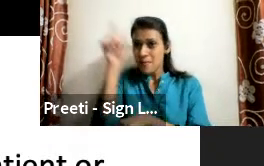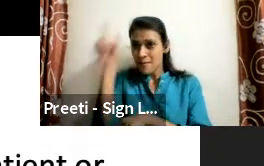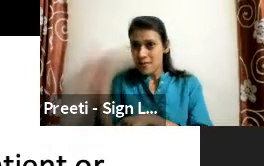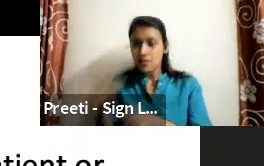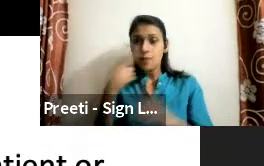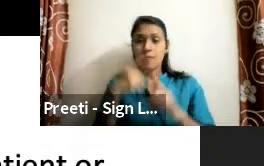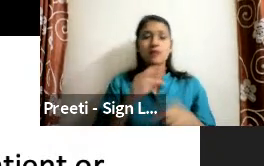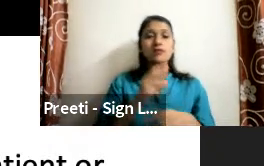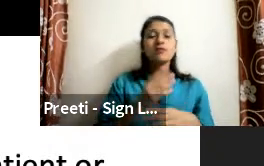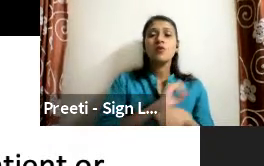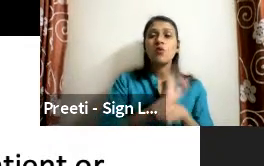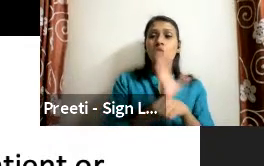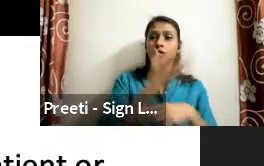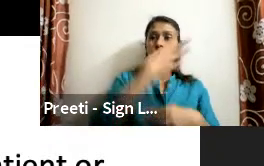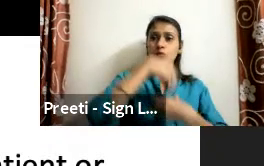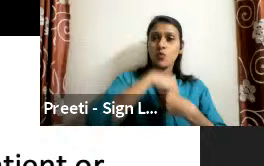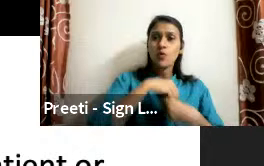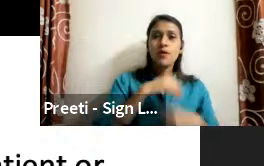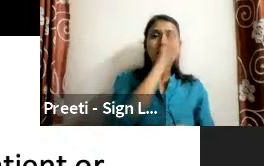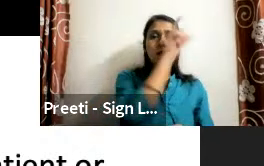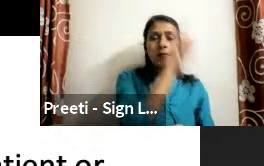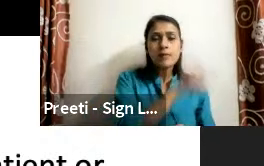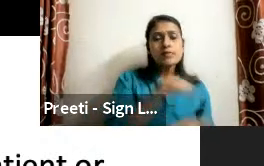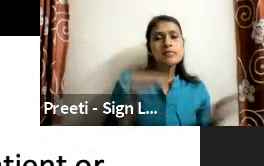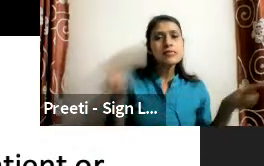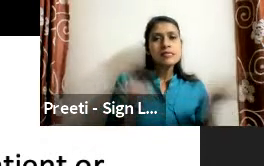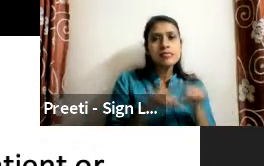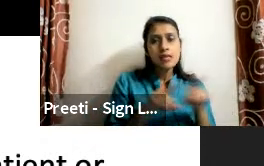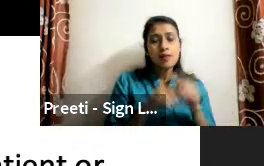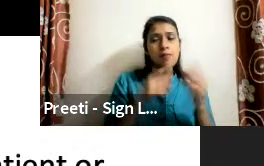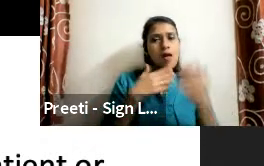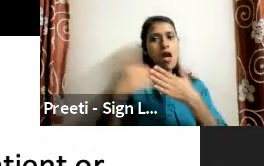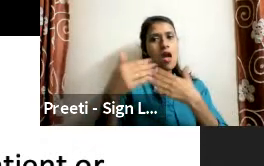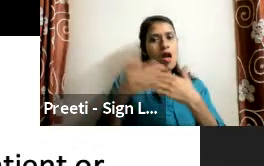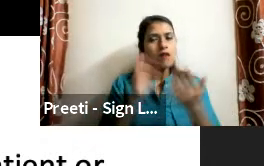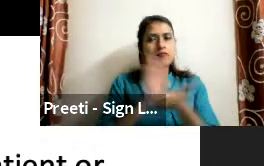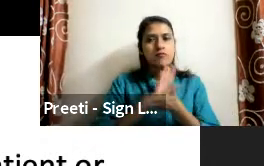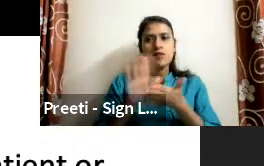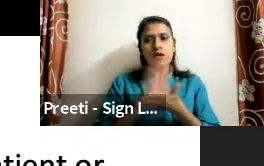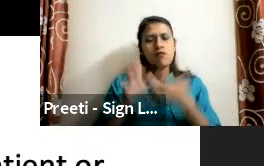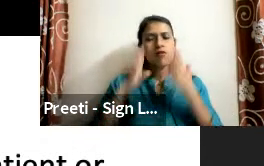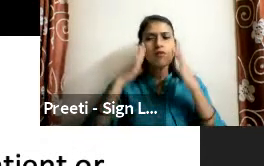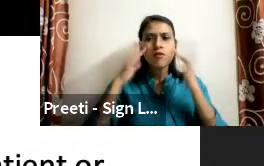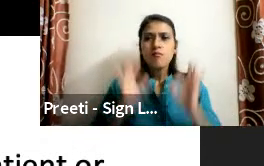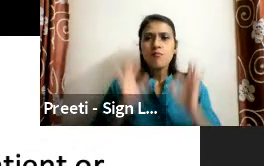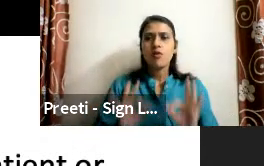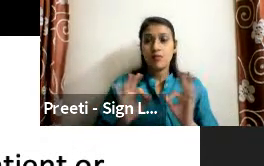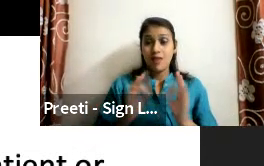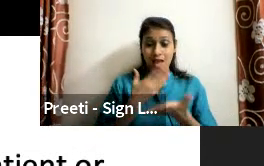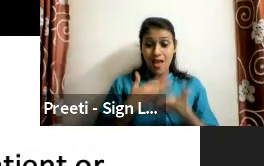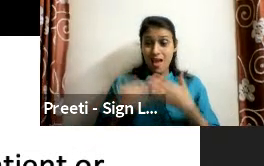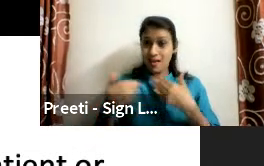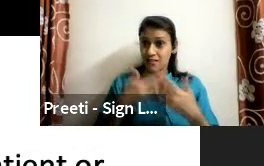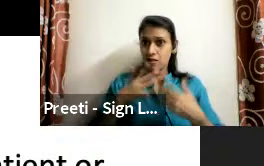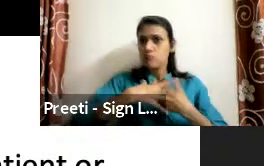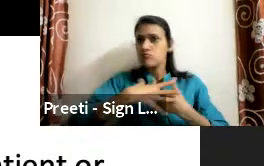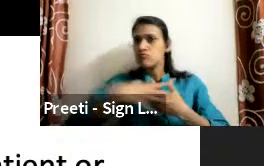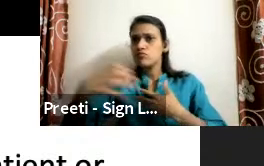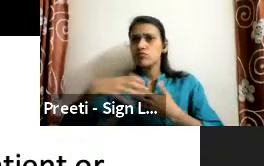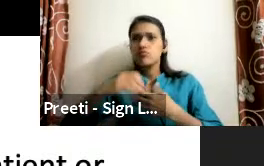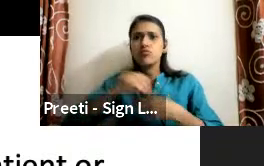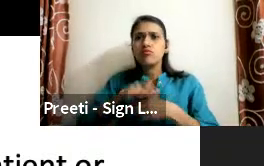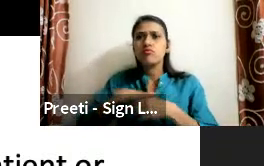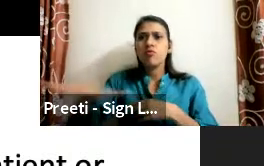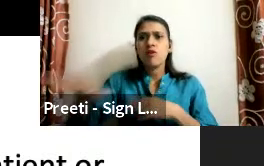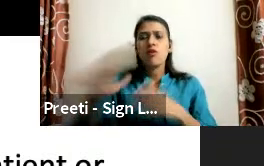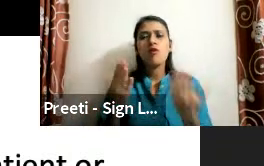a must. If we practice hand hygiene, we still can break the chain of transmission. So, hand hygiene must